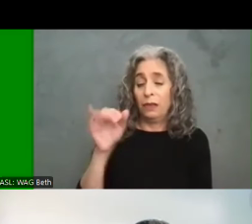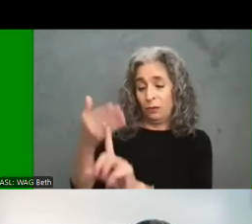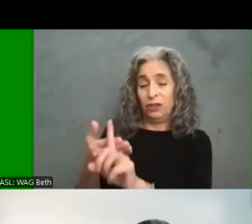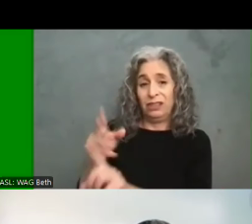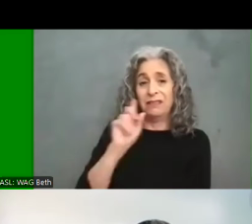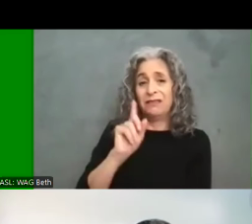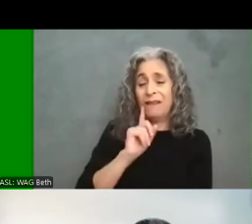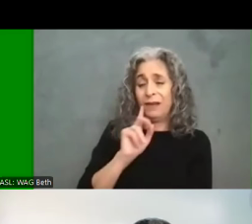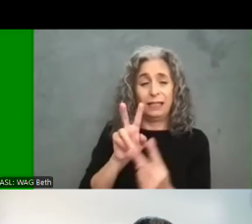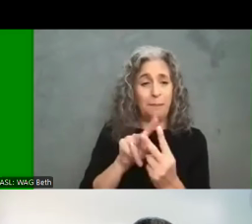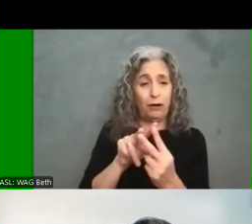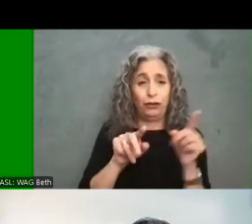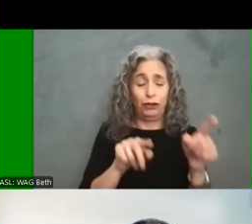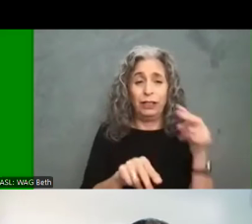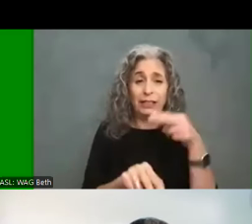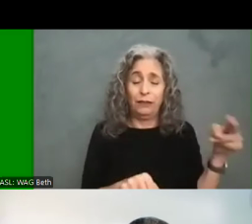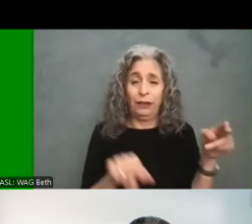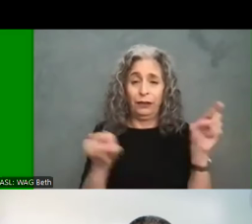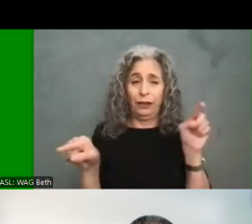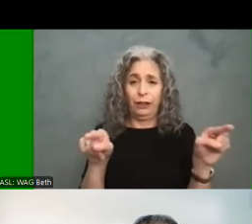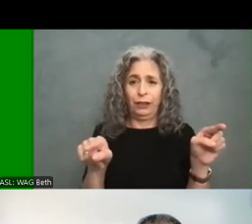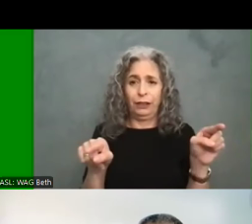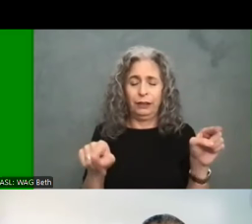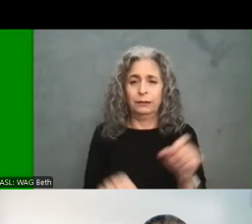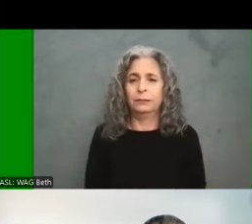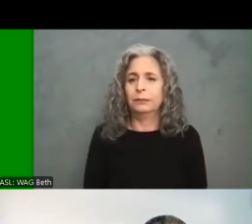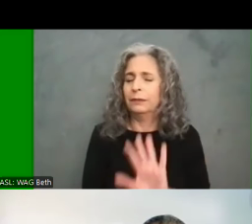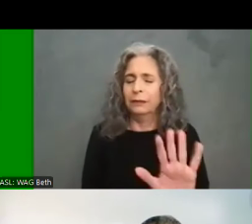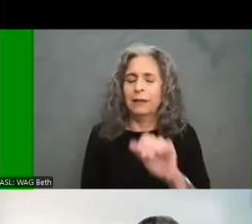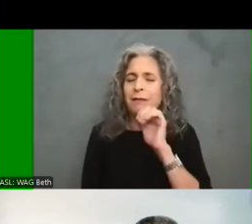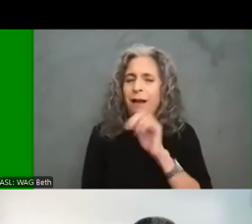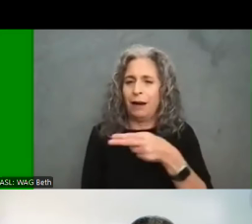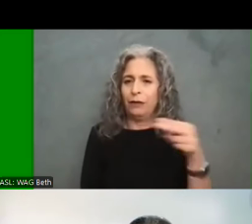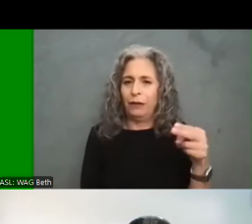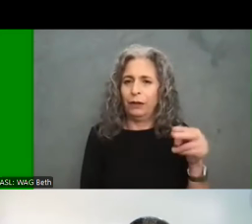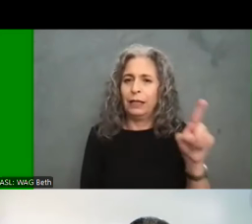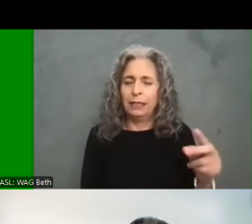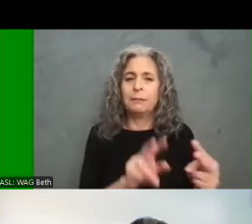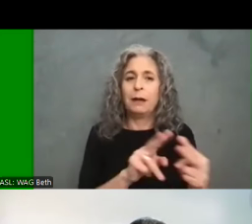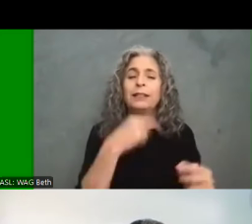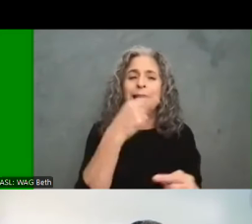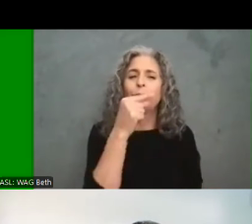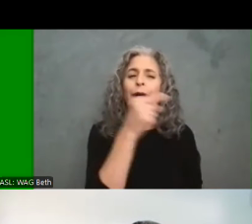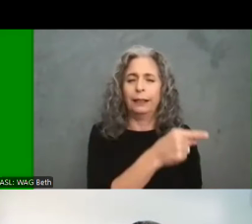partner is hard of hearing, is not hard of hearing. His partner is hearing.